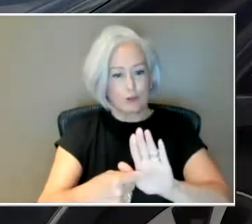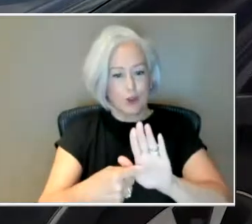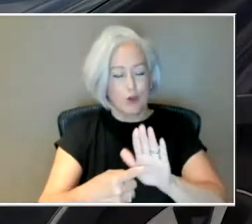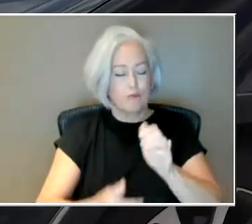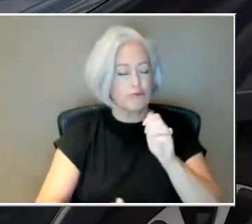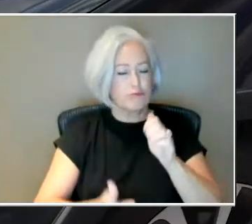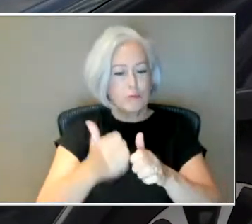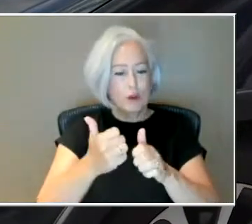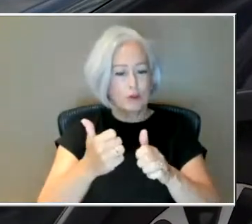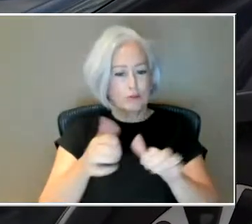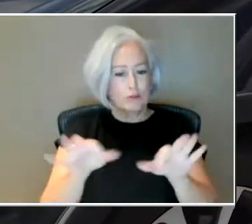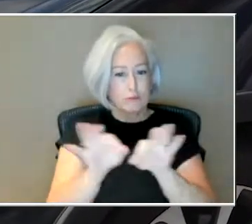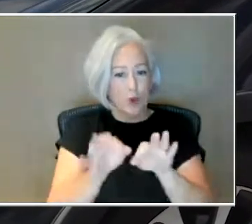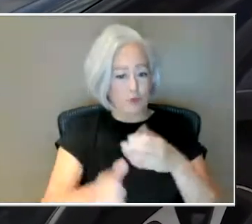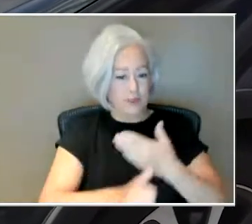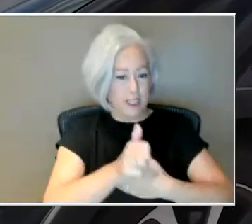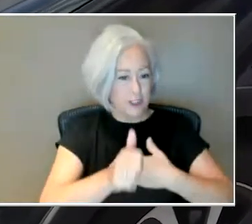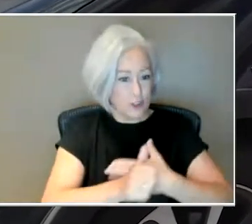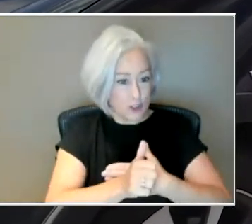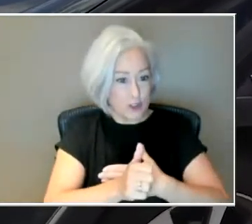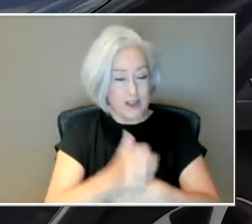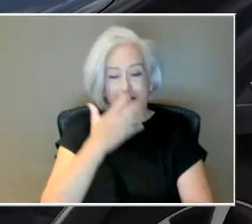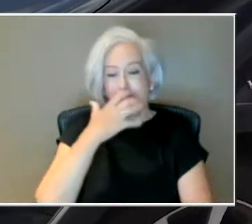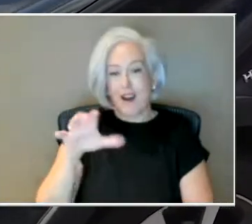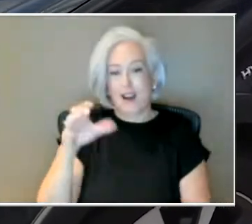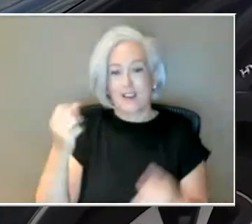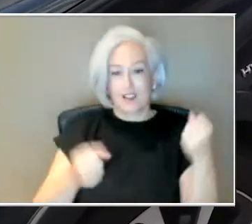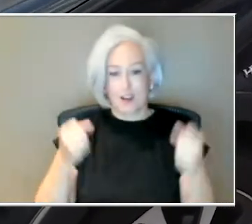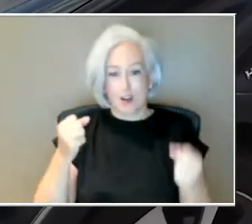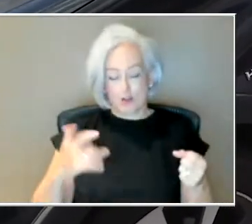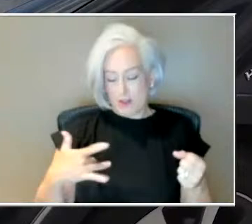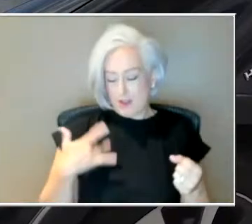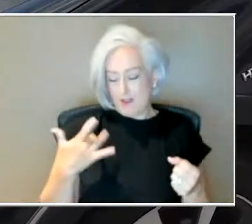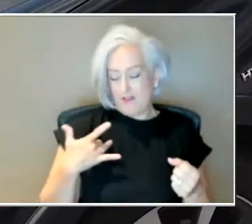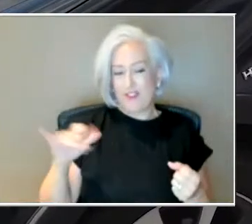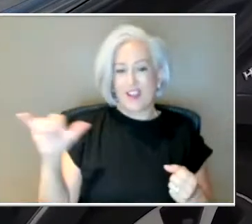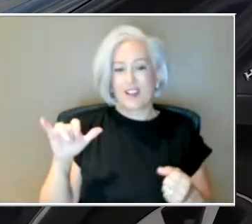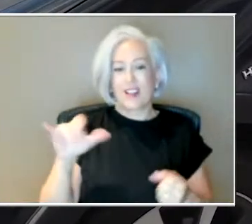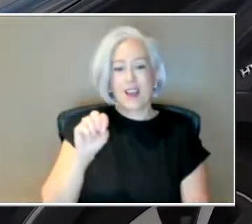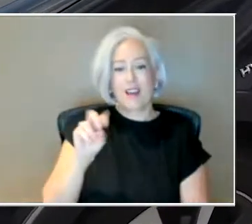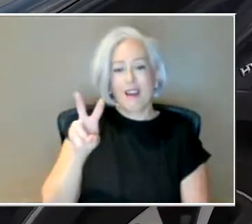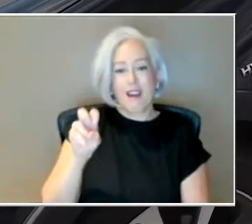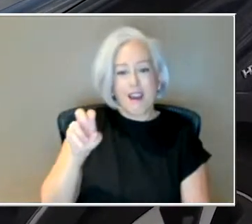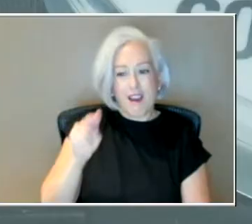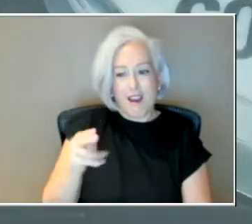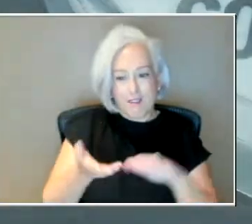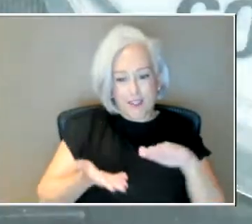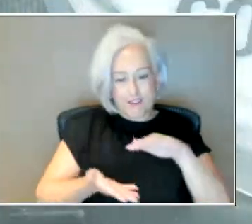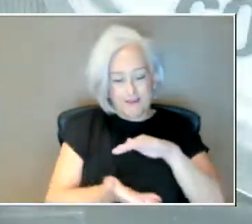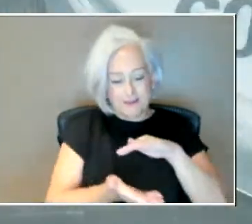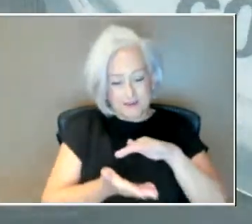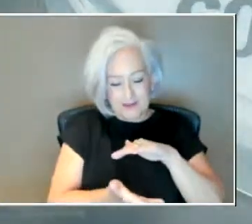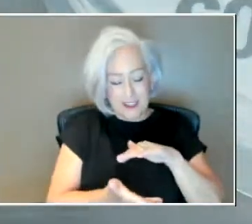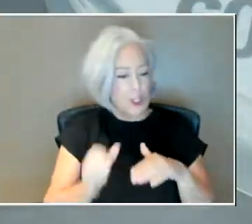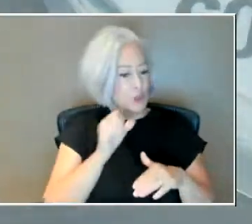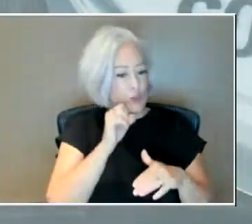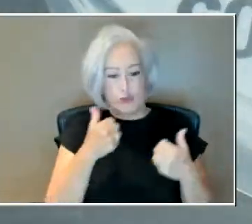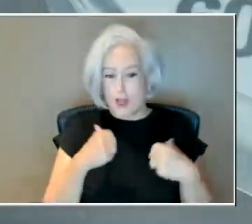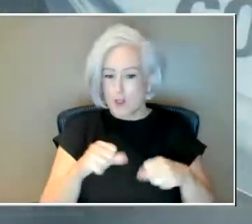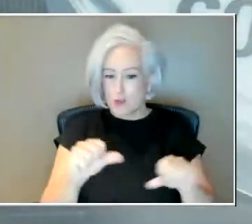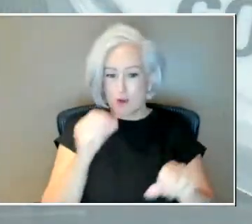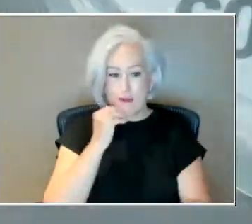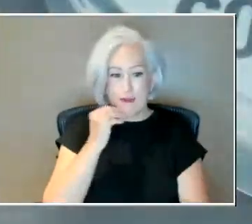like ovens when they sit in the sun all day. So please, of course, do not try this at home. But our own Jill Chadwick met up